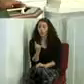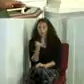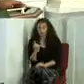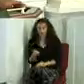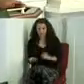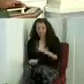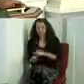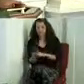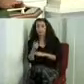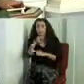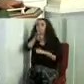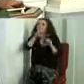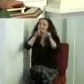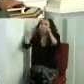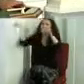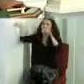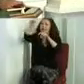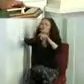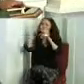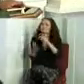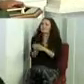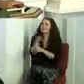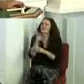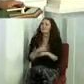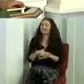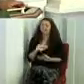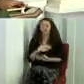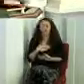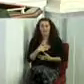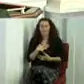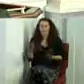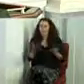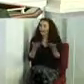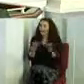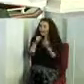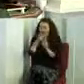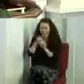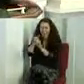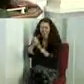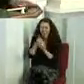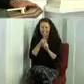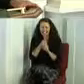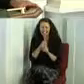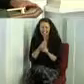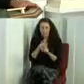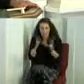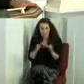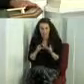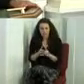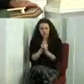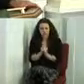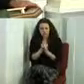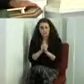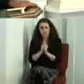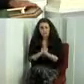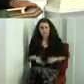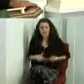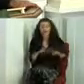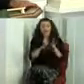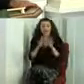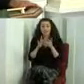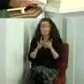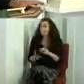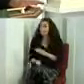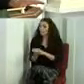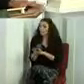morning, but up in the balcony this morning. It's a joy and a delight to welcome every single person who's worshiping with us live on the internet this morning. We know